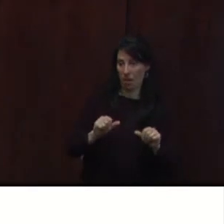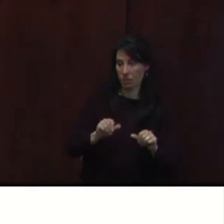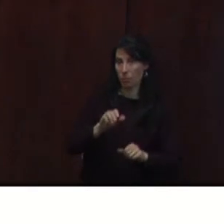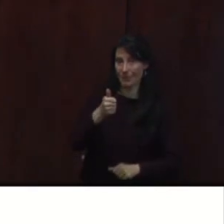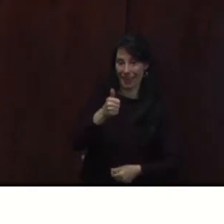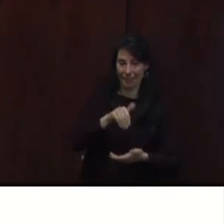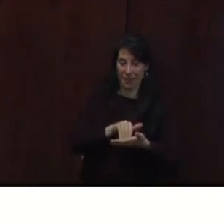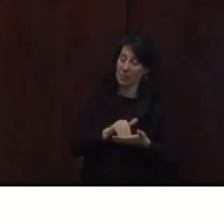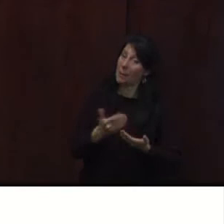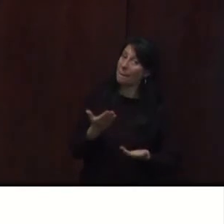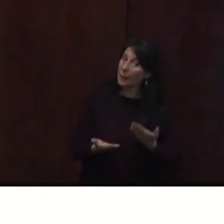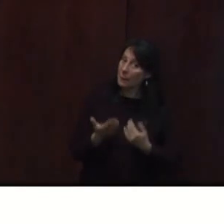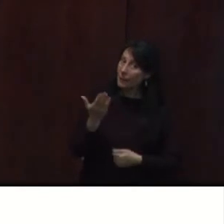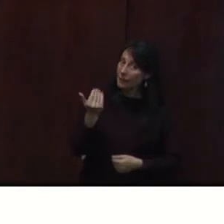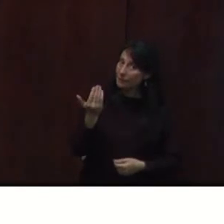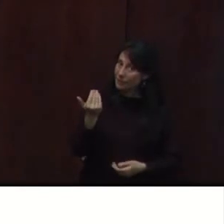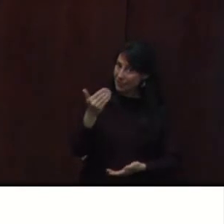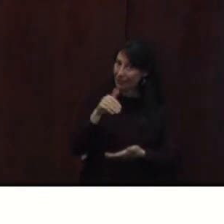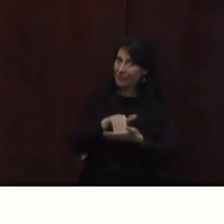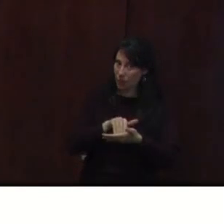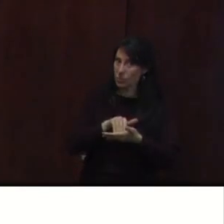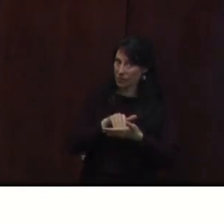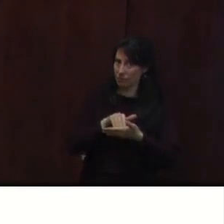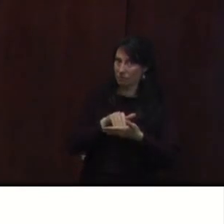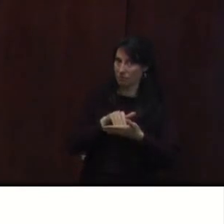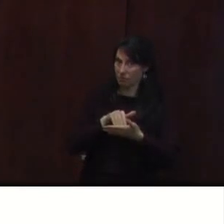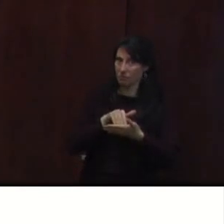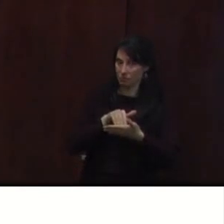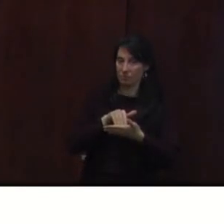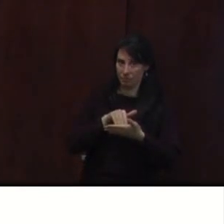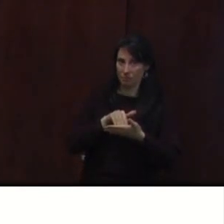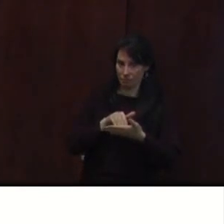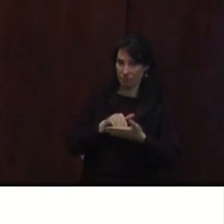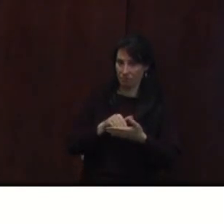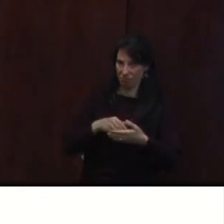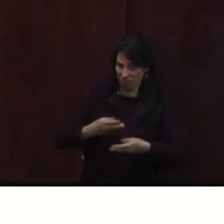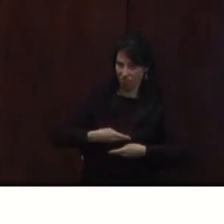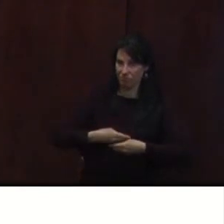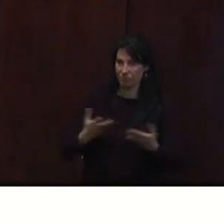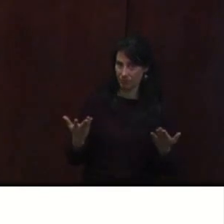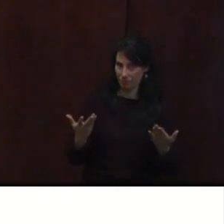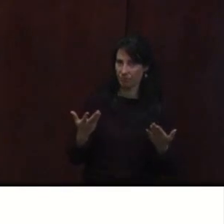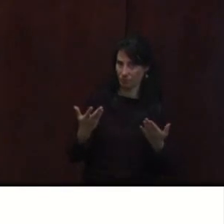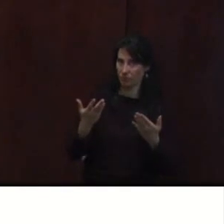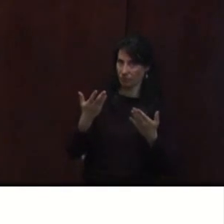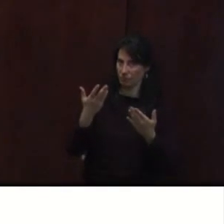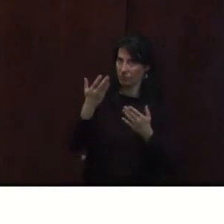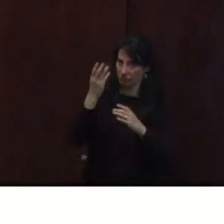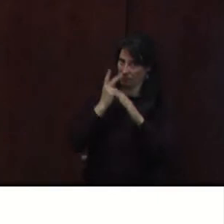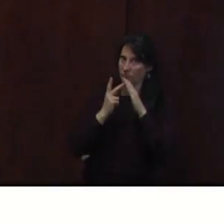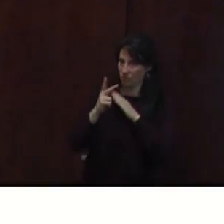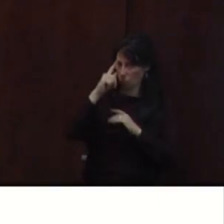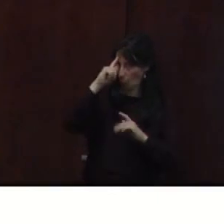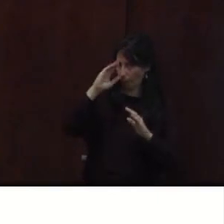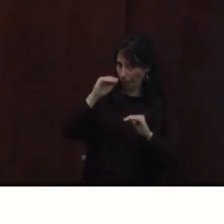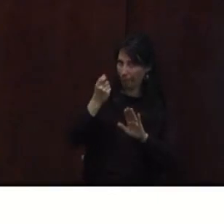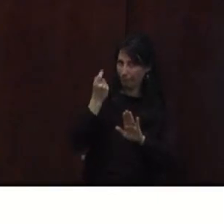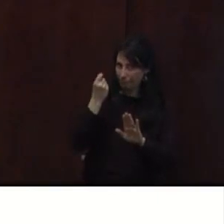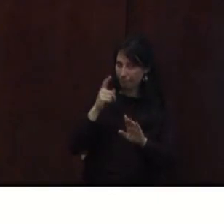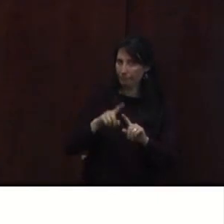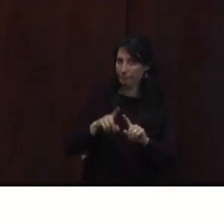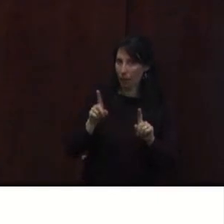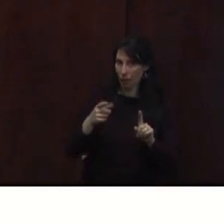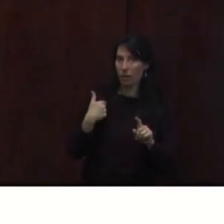potentially 15,000 if we have 2 sites in a hybrid model. There are some planning assumptions here. The first is that these